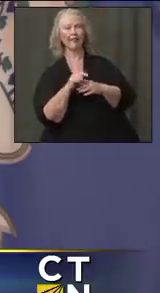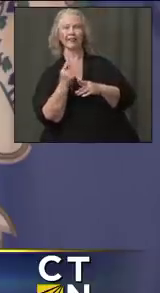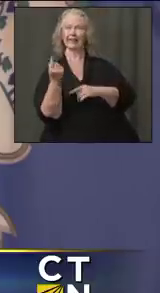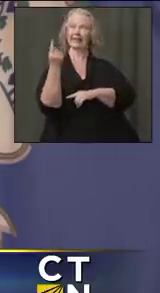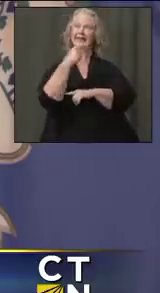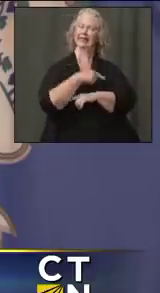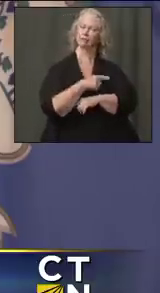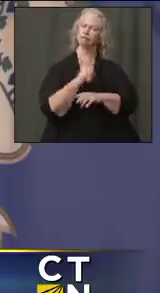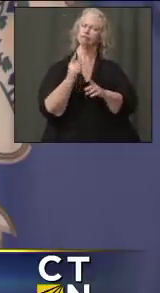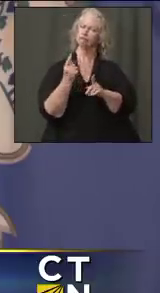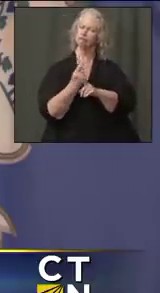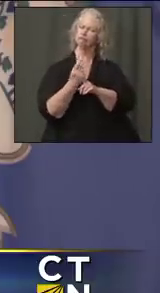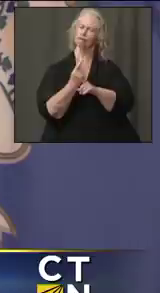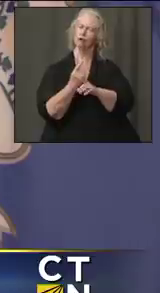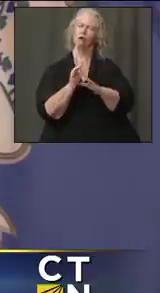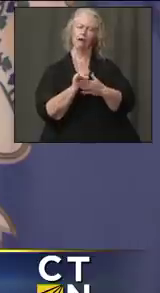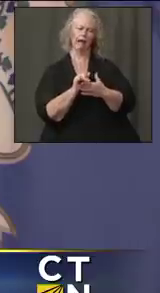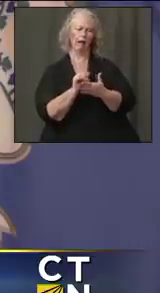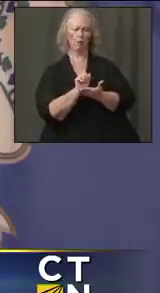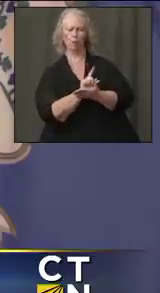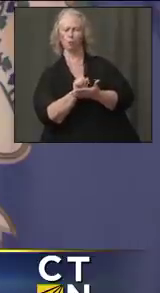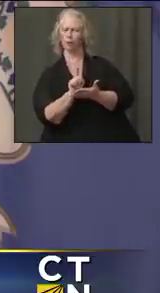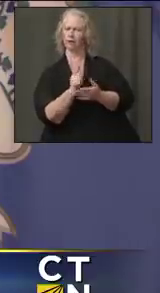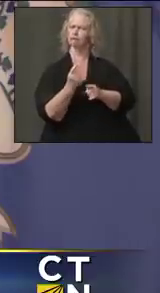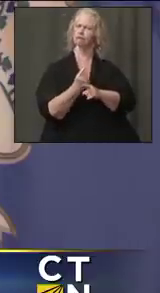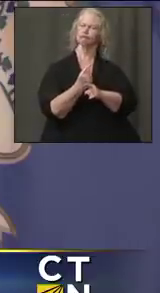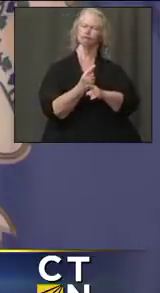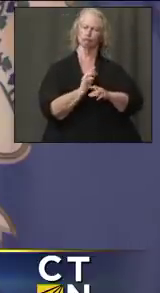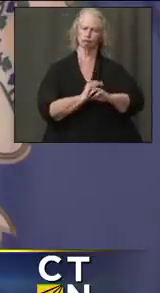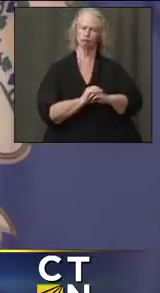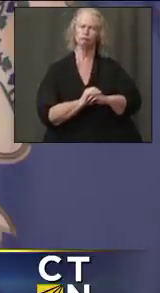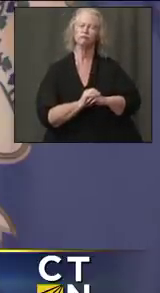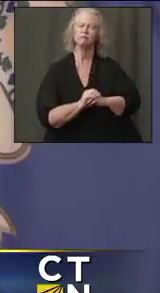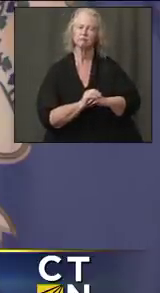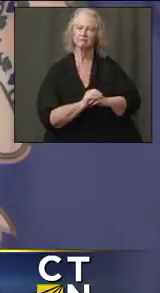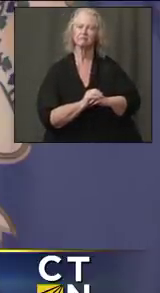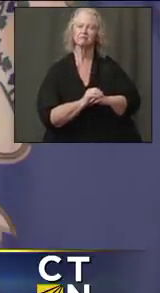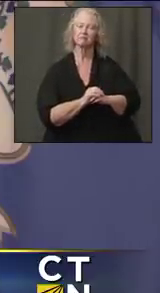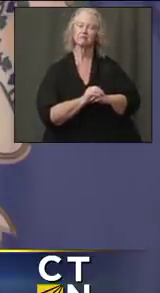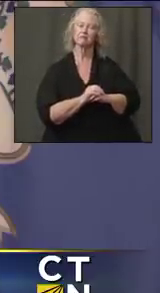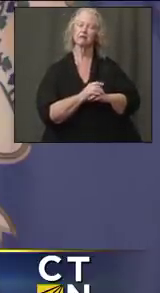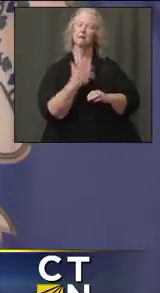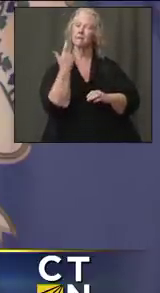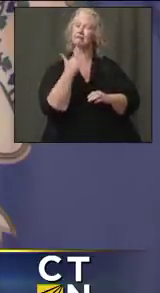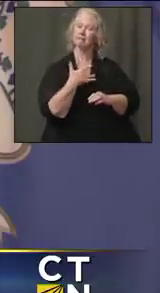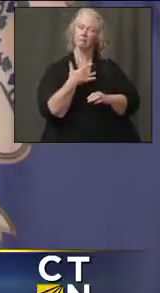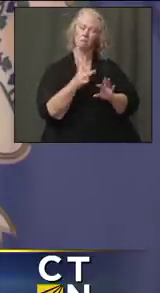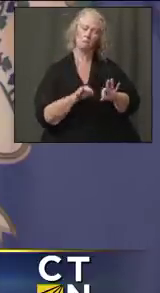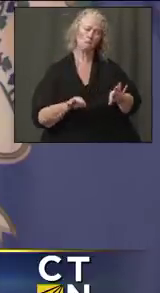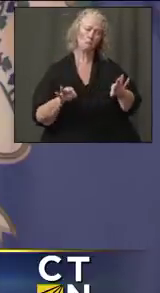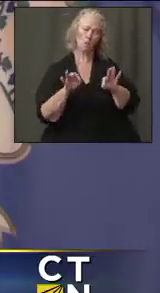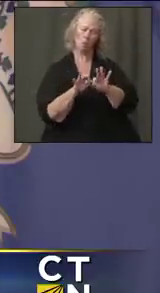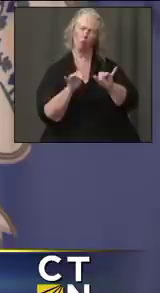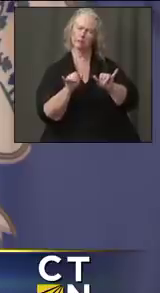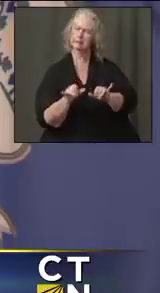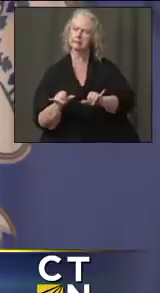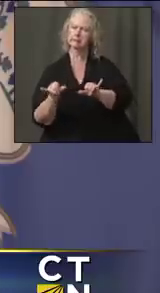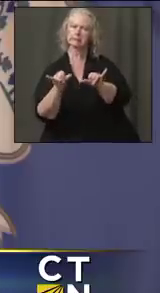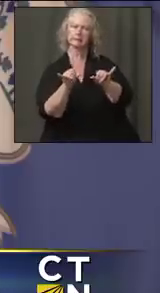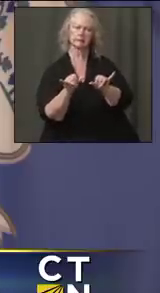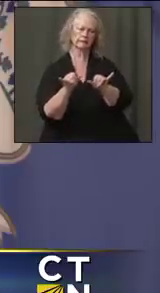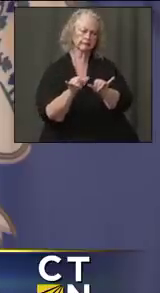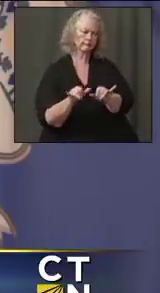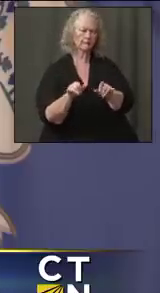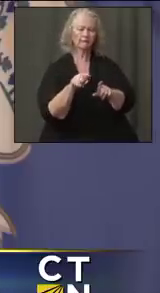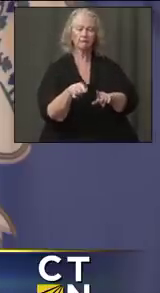a normal school week. And that was, A, for the sense of consistency. It gave for each and every one of the kids a